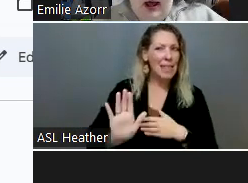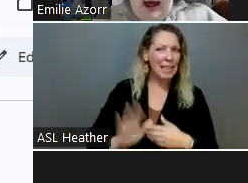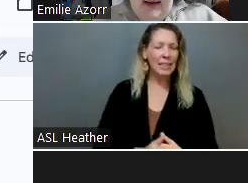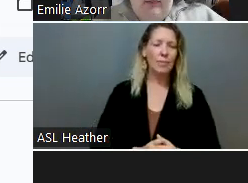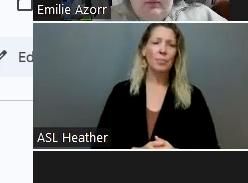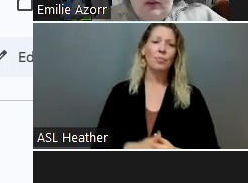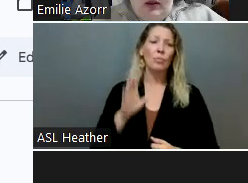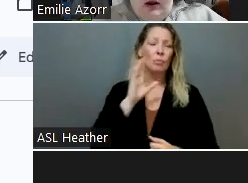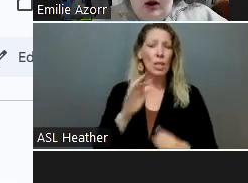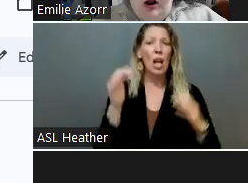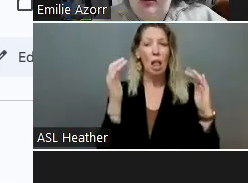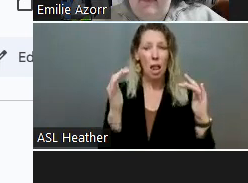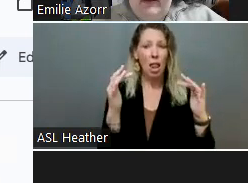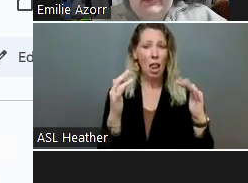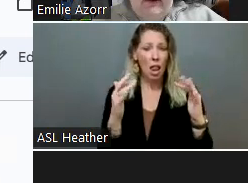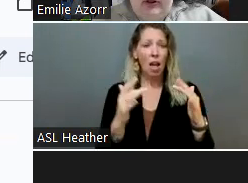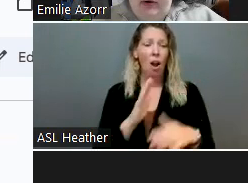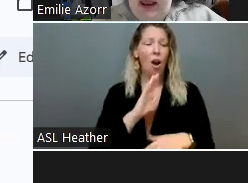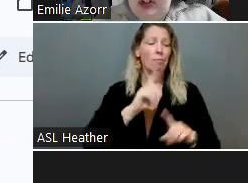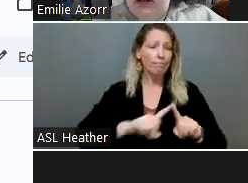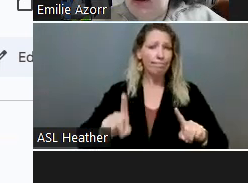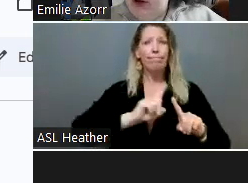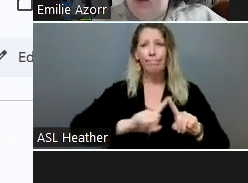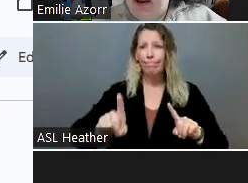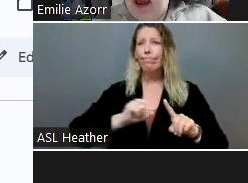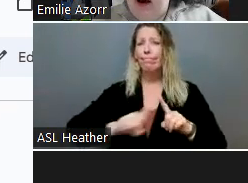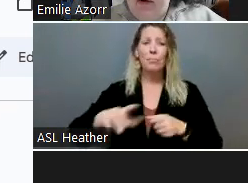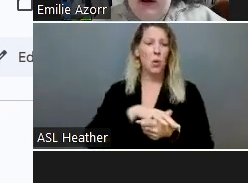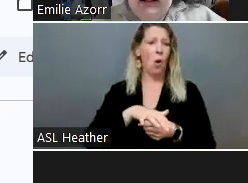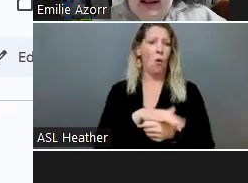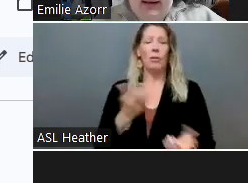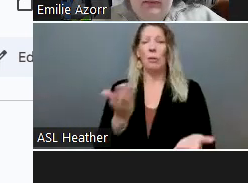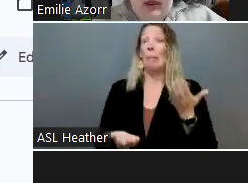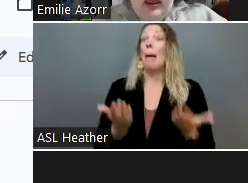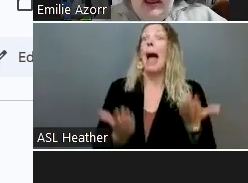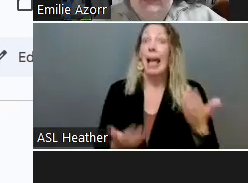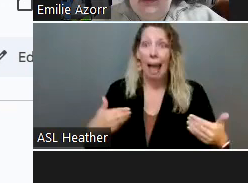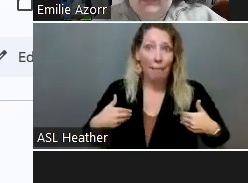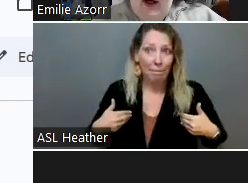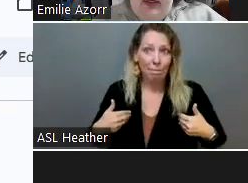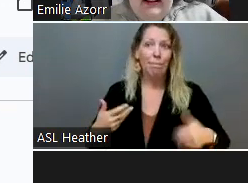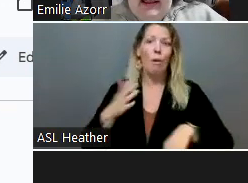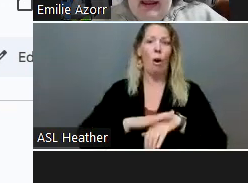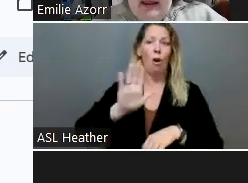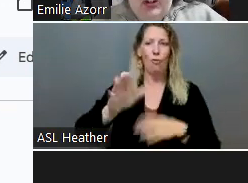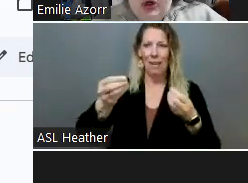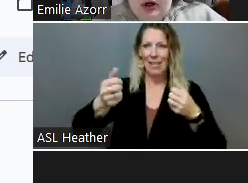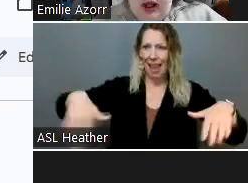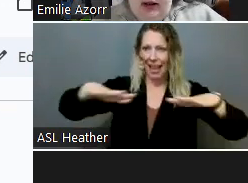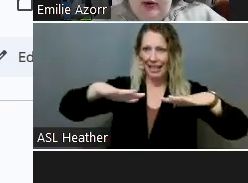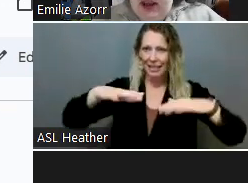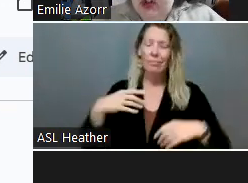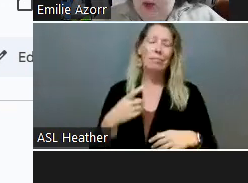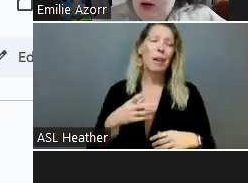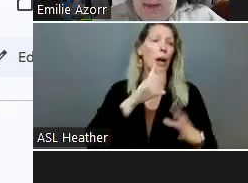through all of the different locations that you might have on site. It talks about things like, is